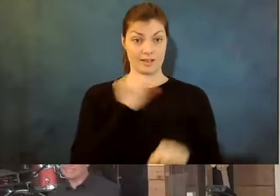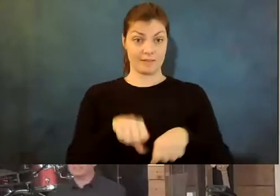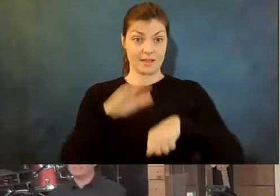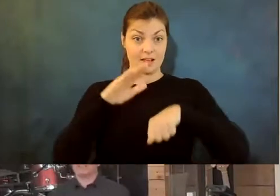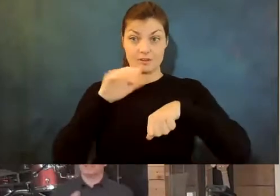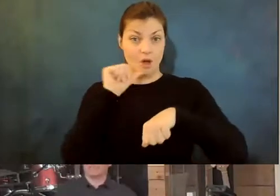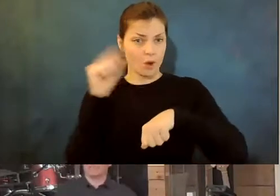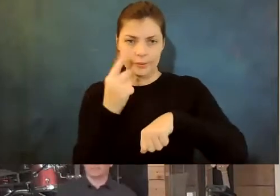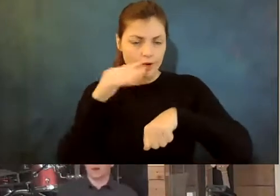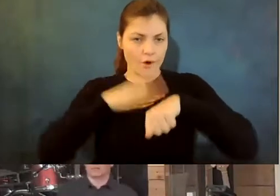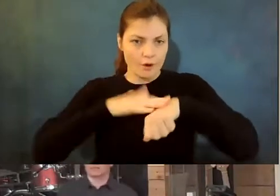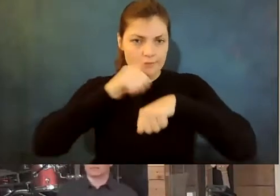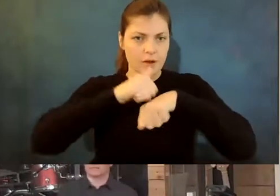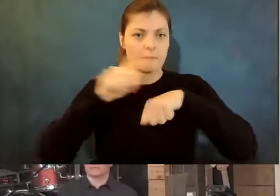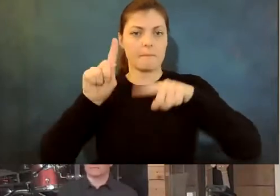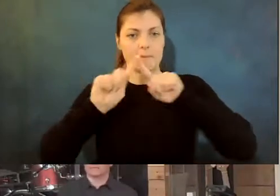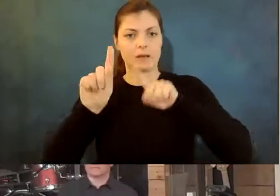but hidden in the rock.